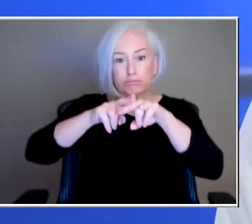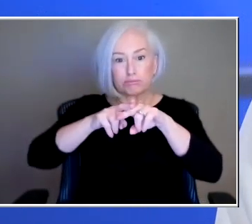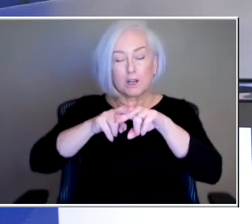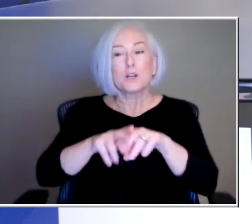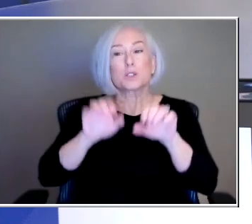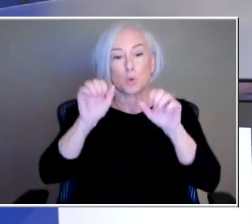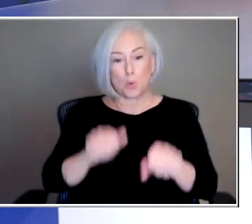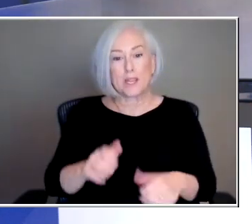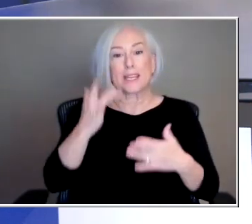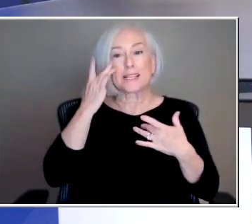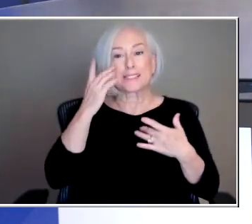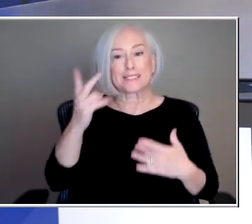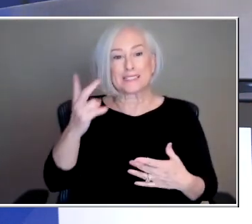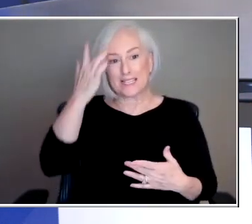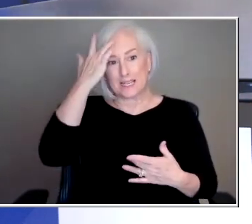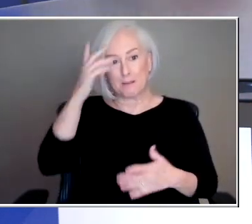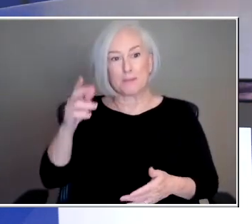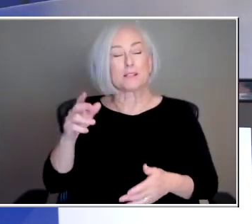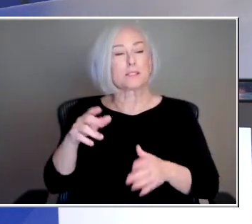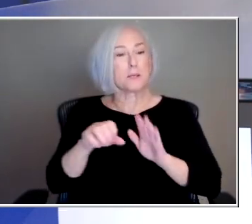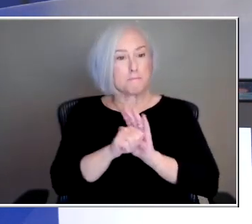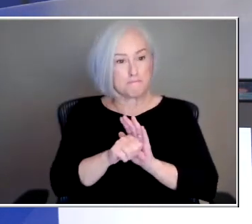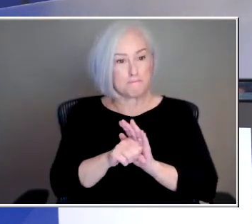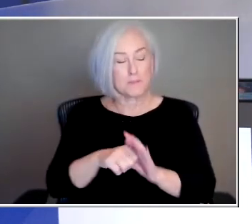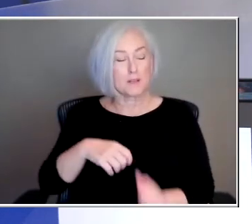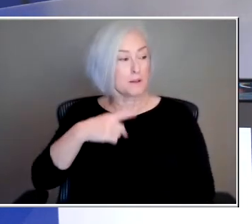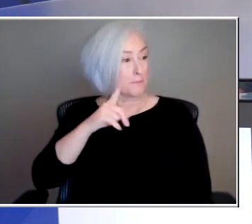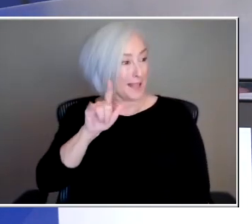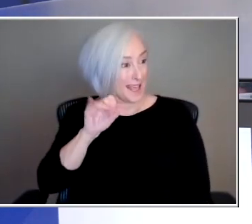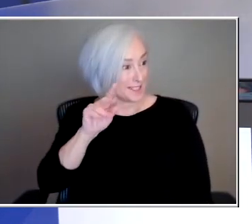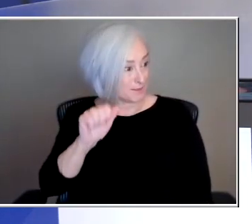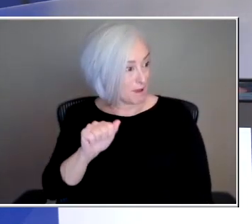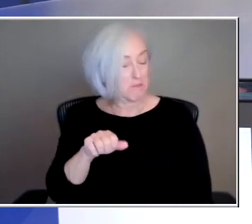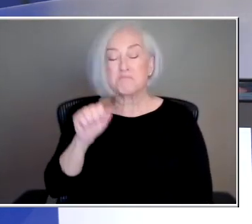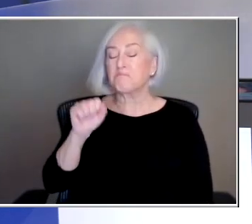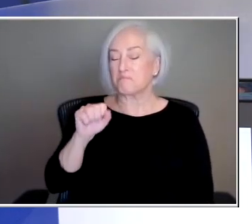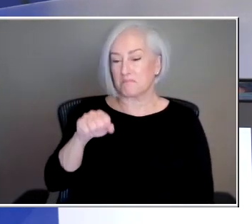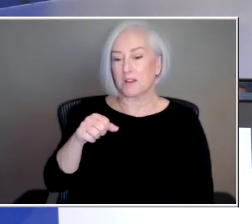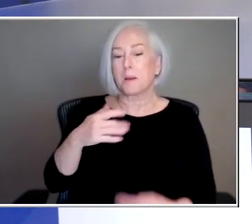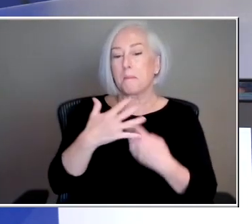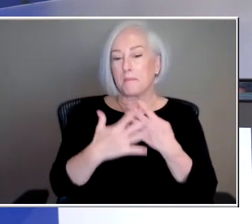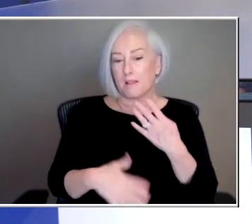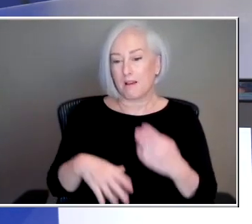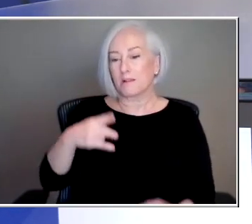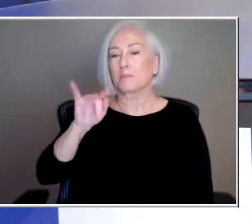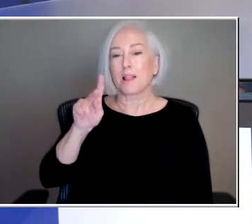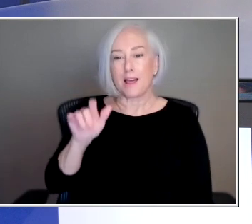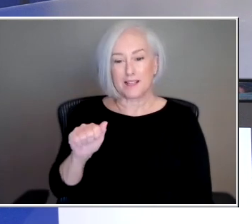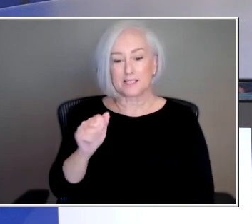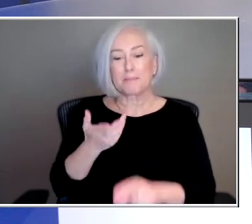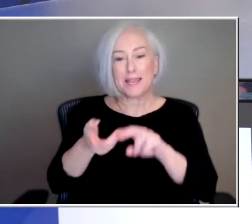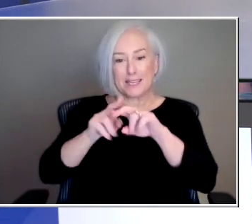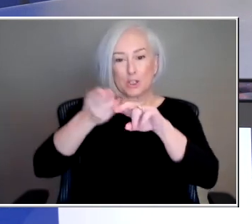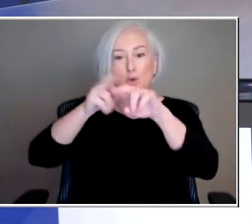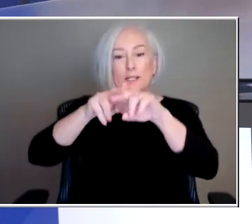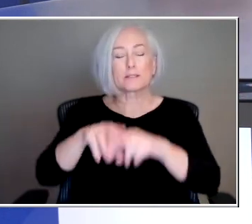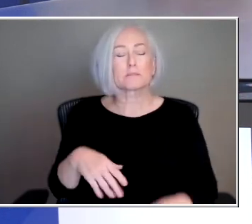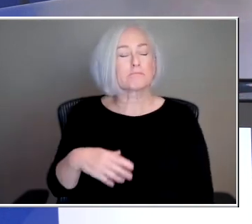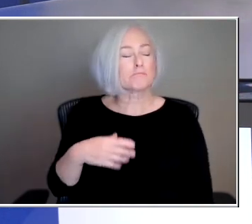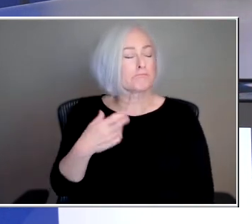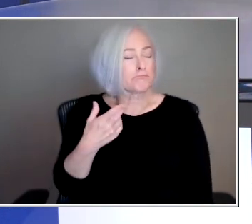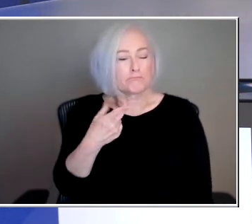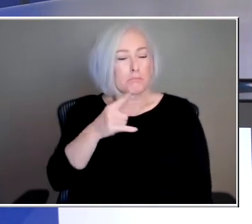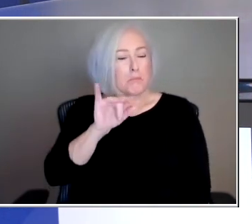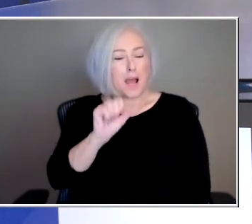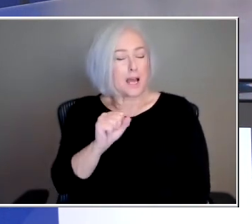plasma volume? The plasma volume, blood increases? volume will increase, in pregnancy. What is it that POTS is doing to a body? Yeah, good question.